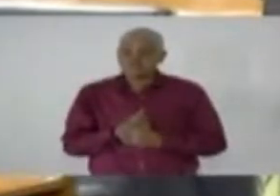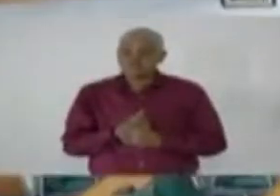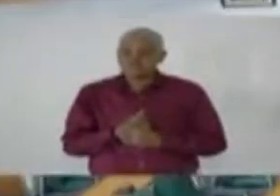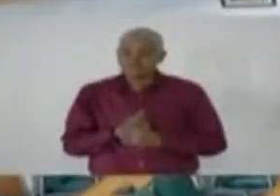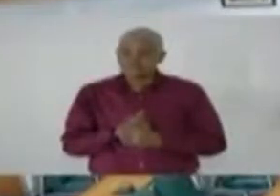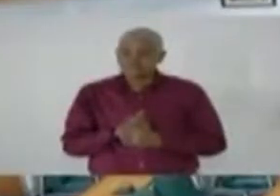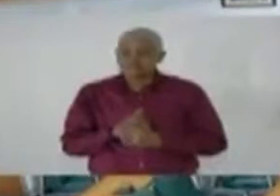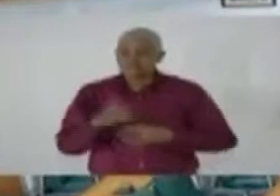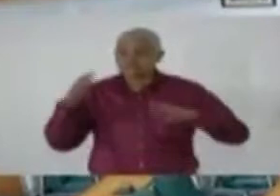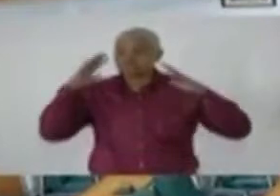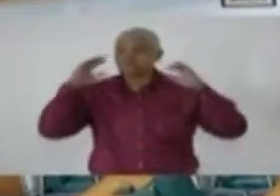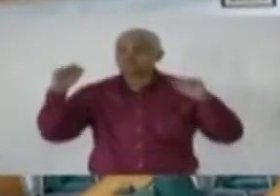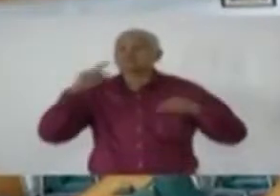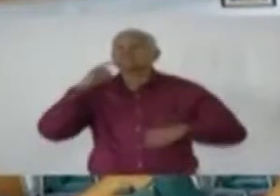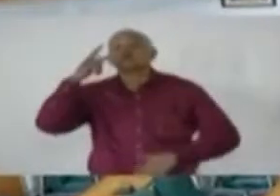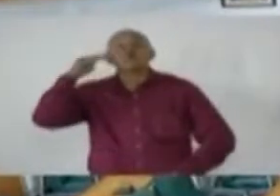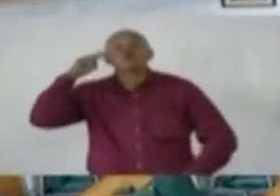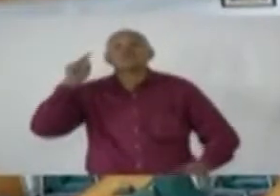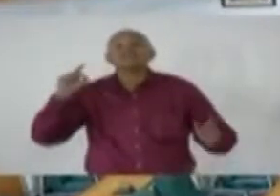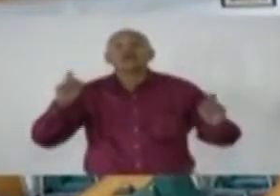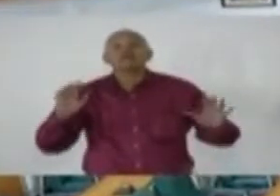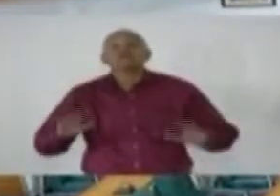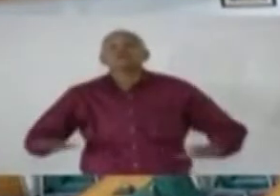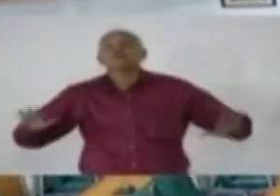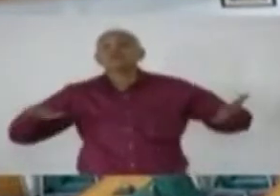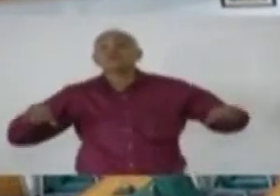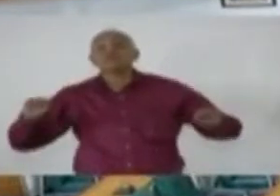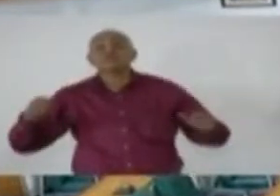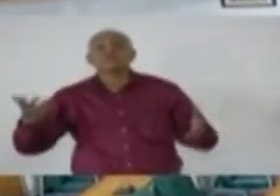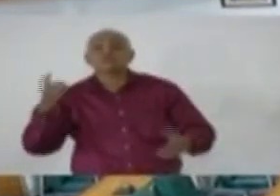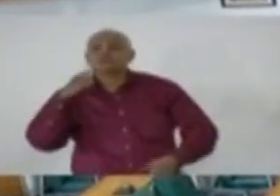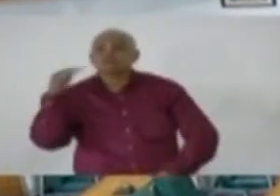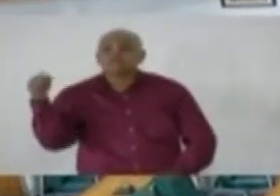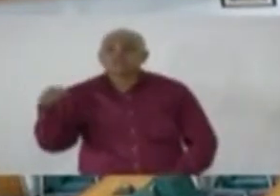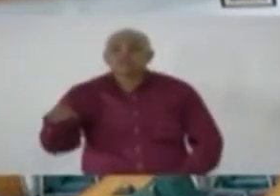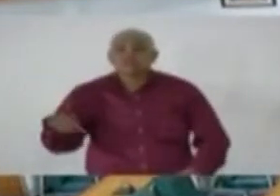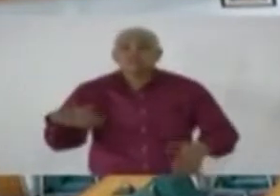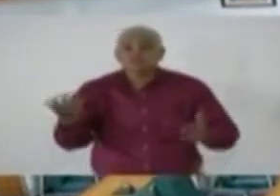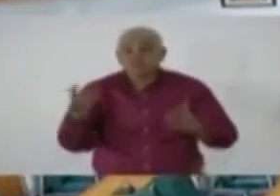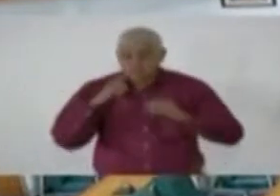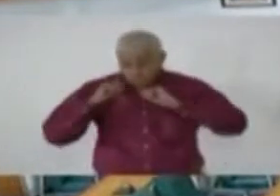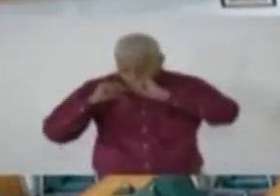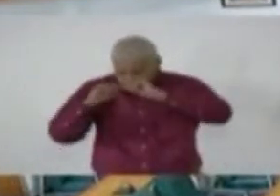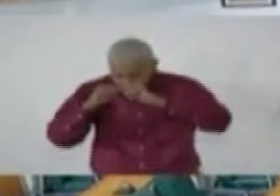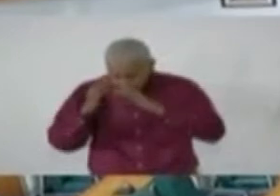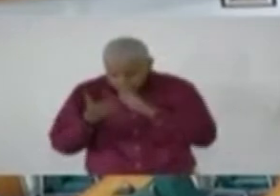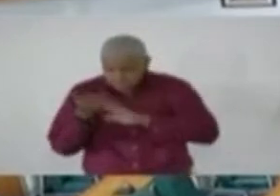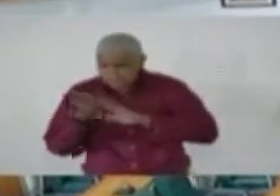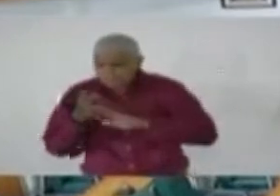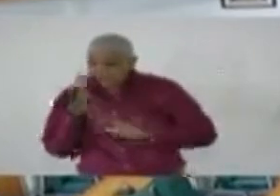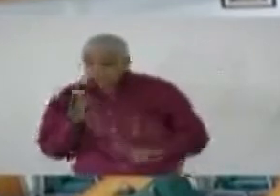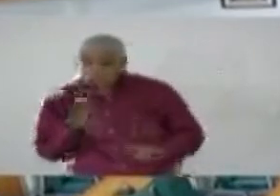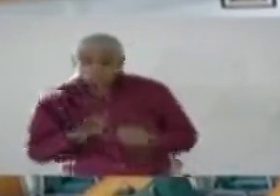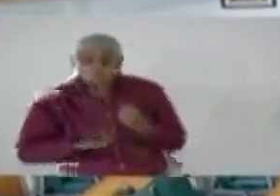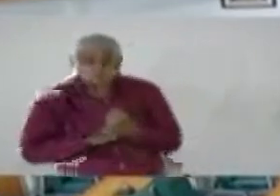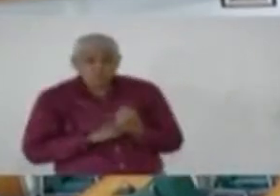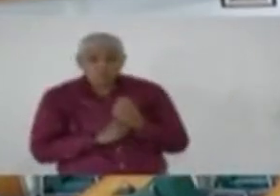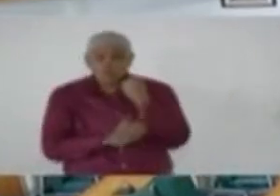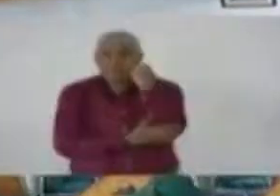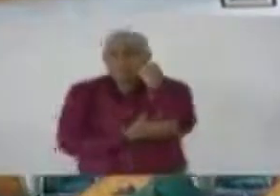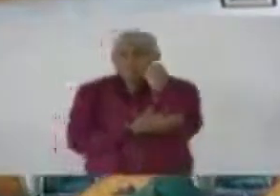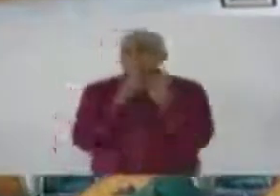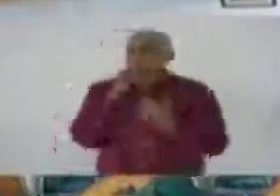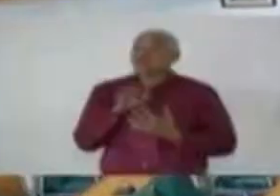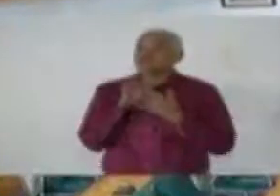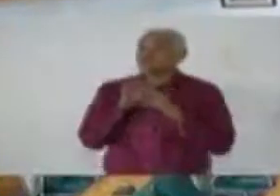Mr. President, the Andrew Holness administration has been and is in constant state of looking after the nation,